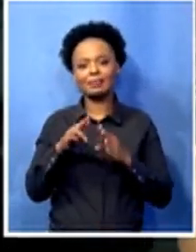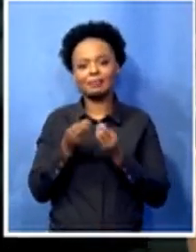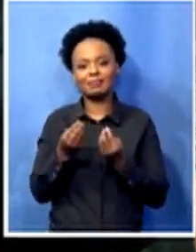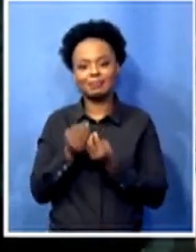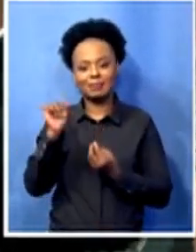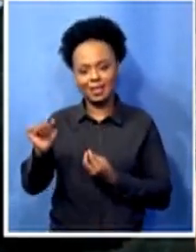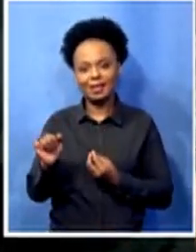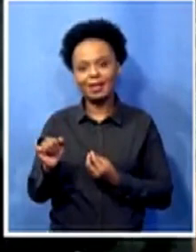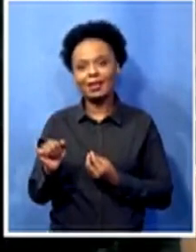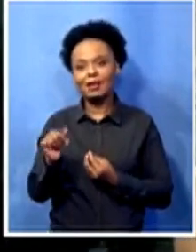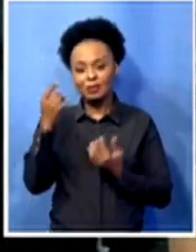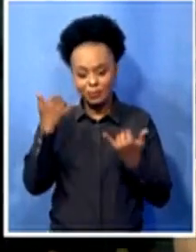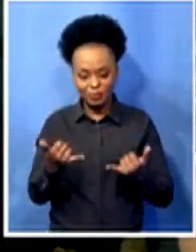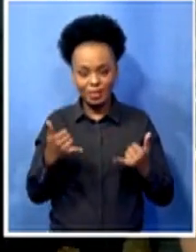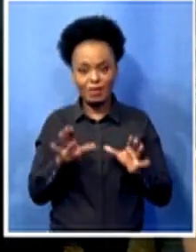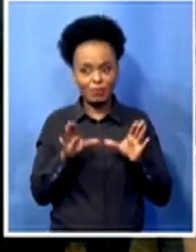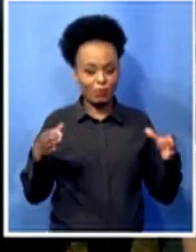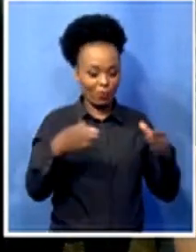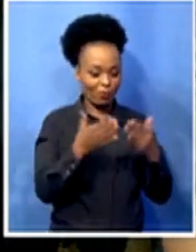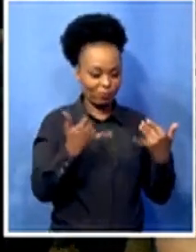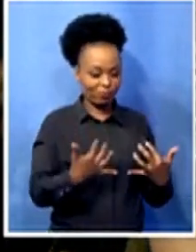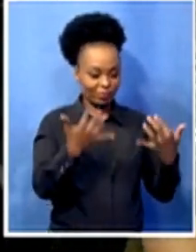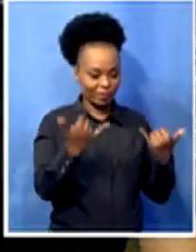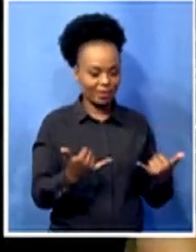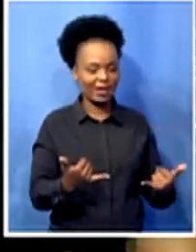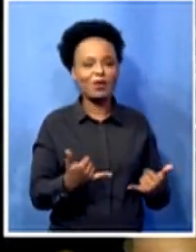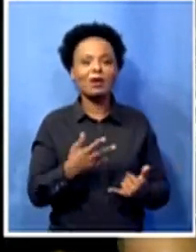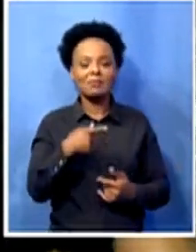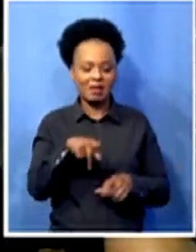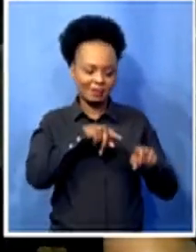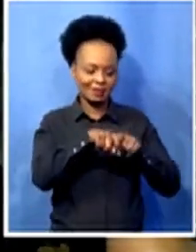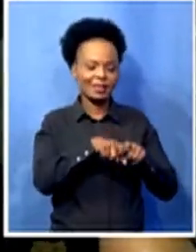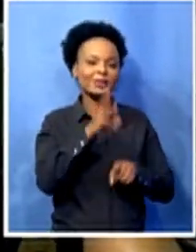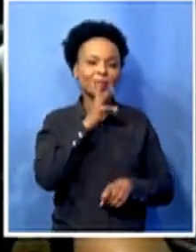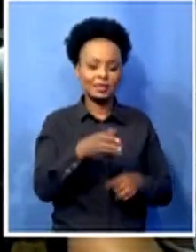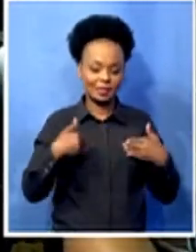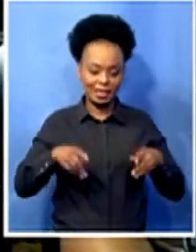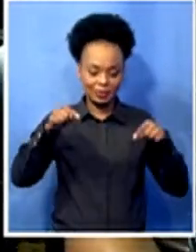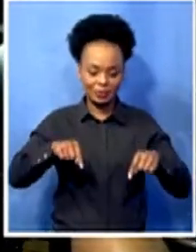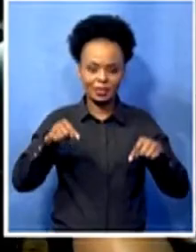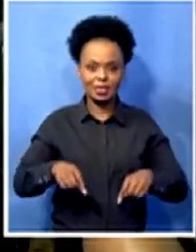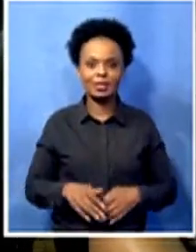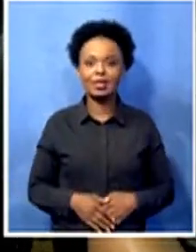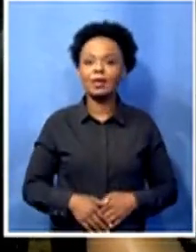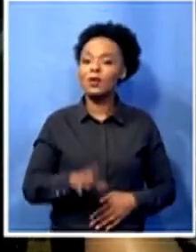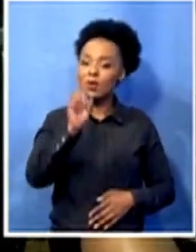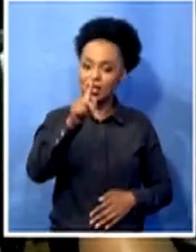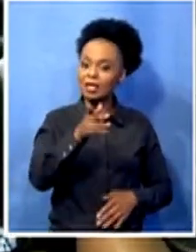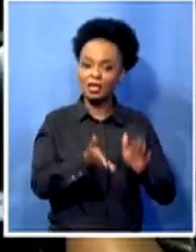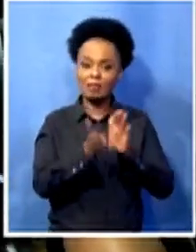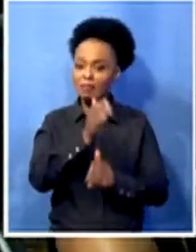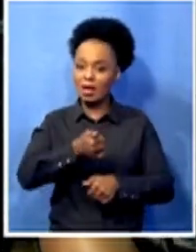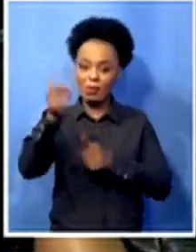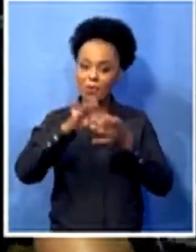Siqala namhla sizoqhubeka. Anihambi ke. Anihambi. Ngizofuna ke